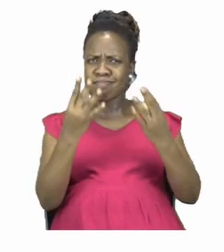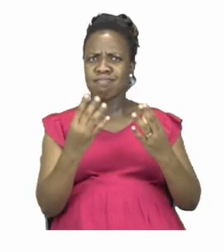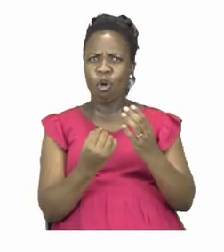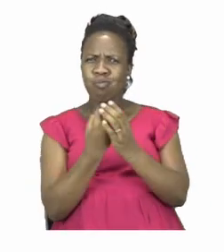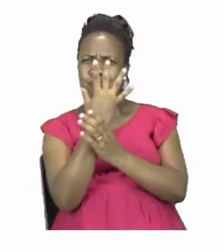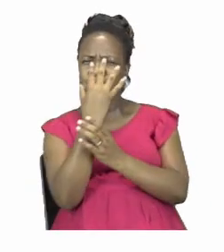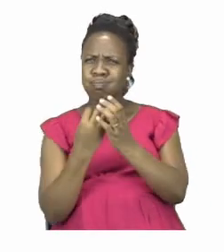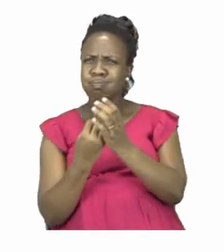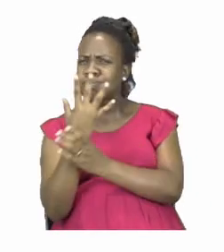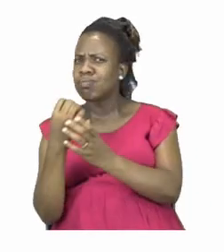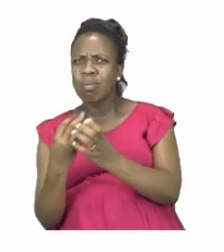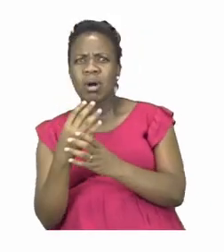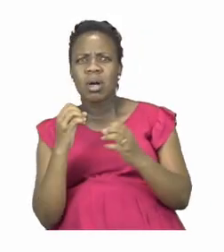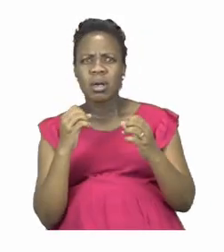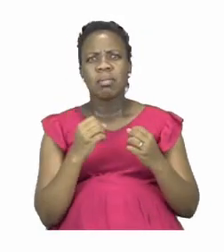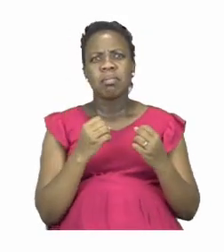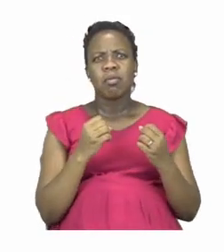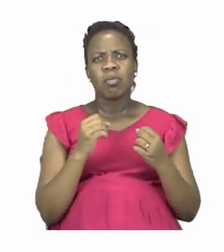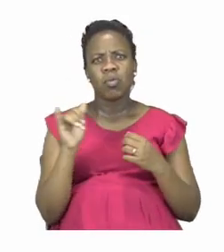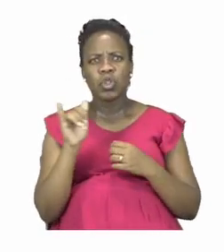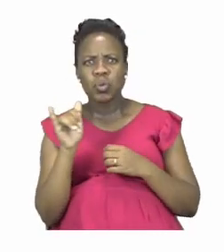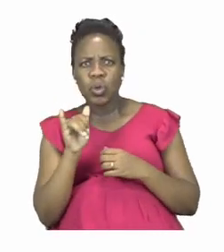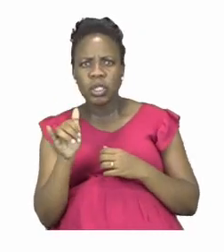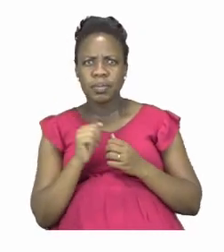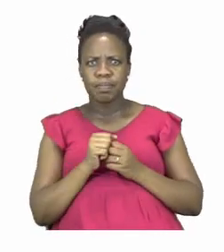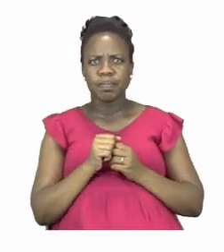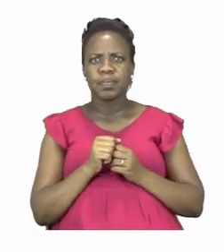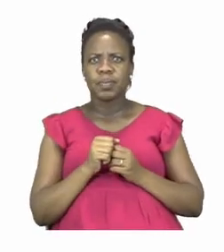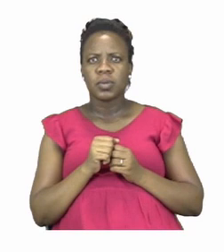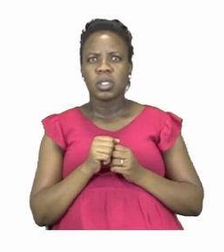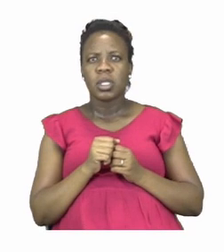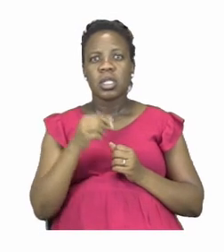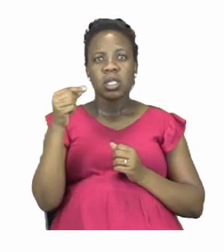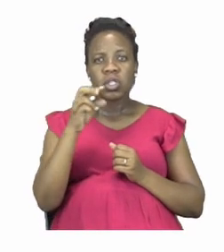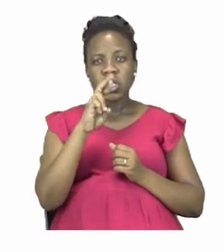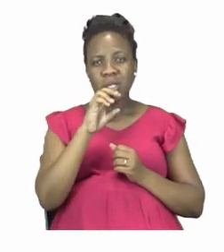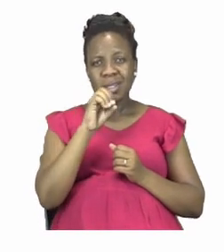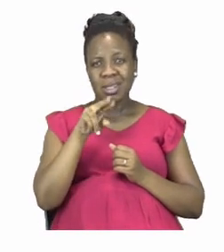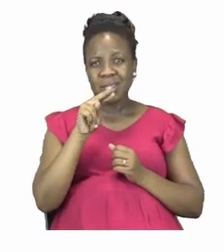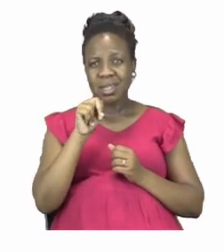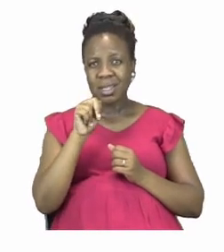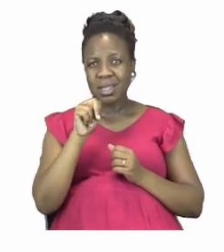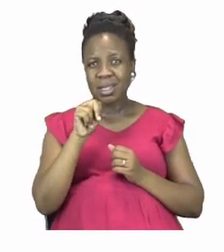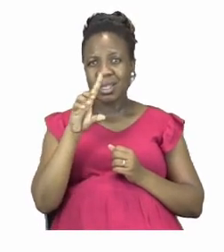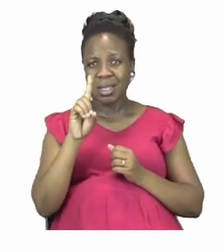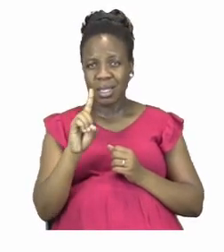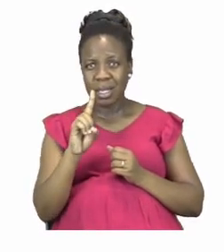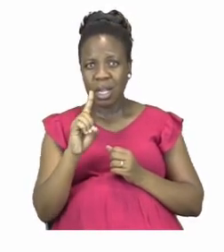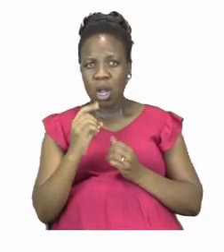orchids were planted? Number 3. How many more marsh roses were planted